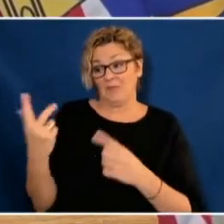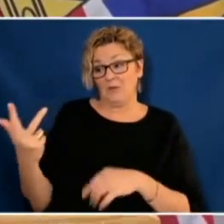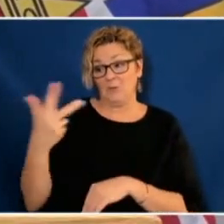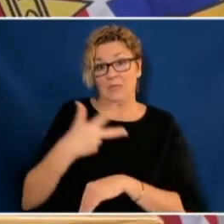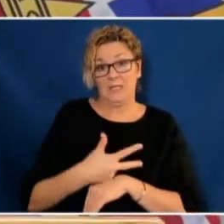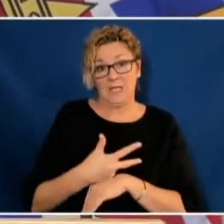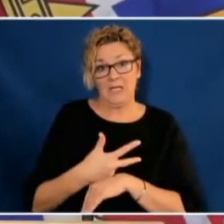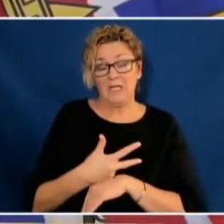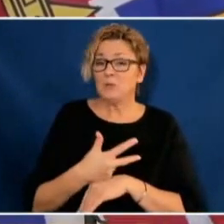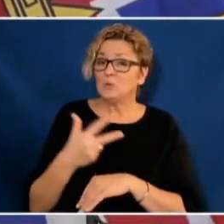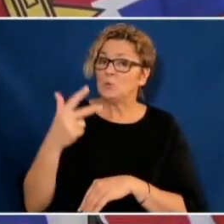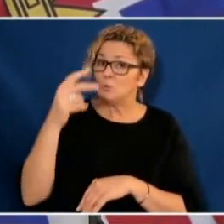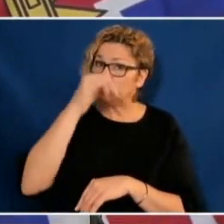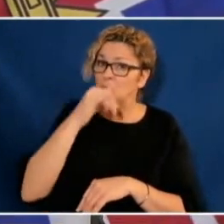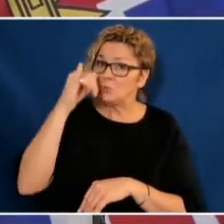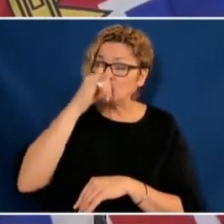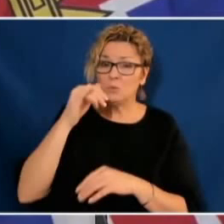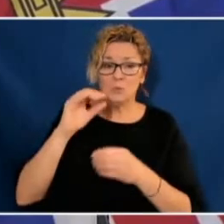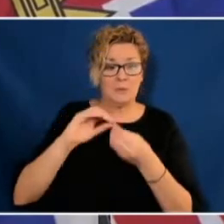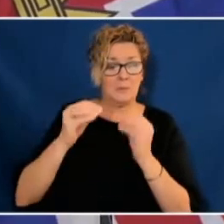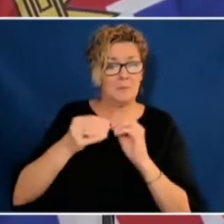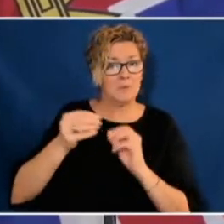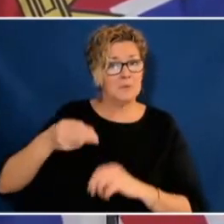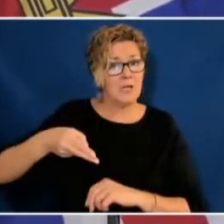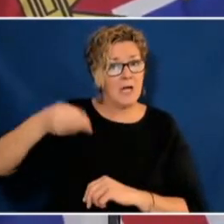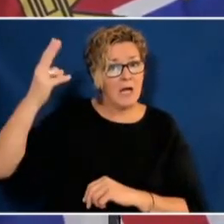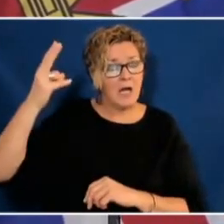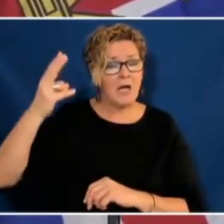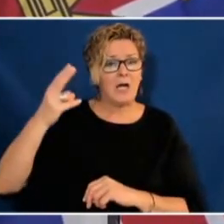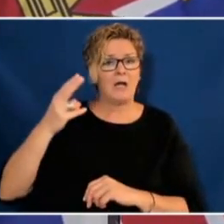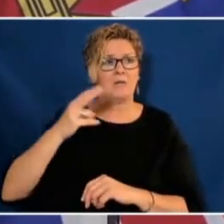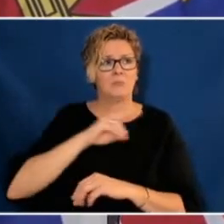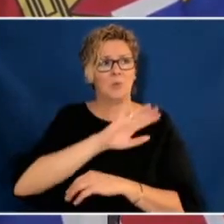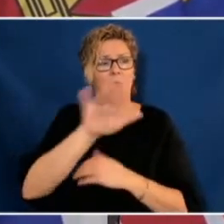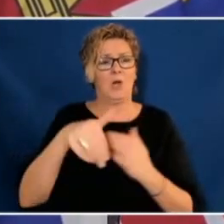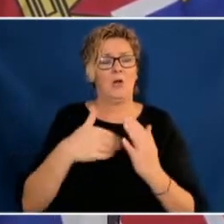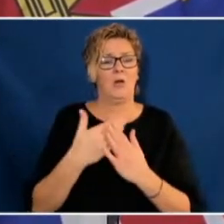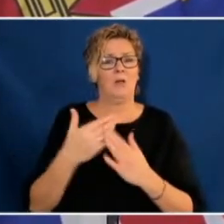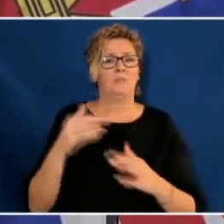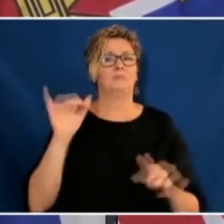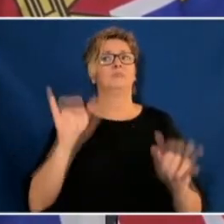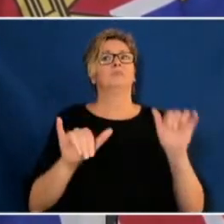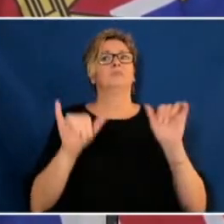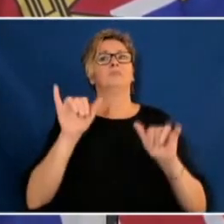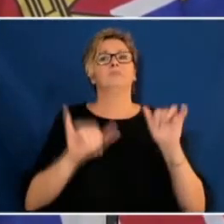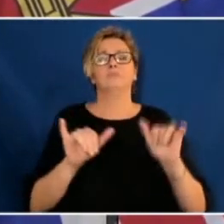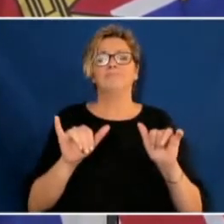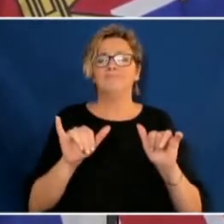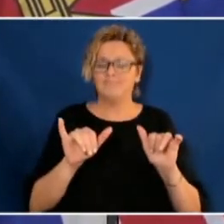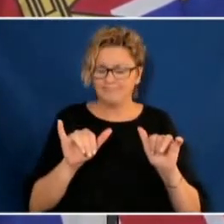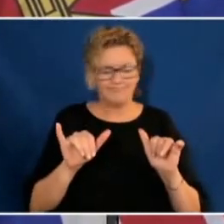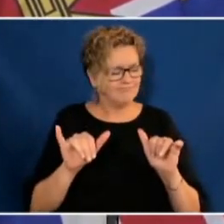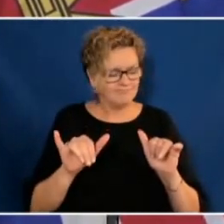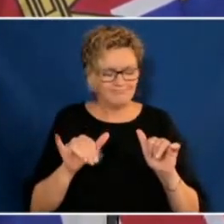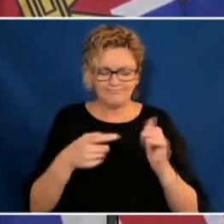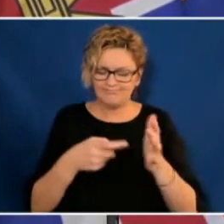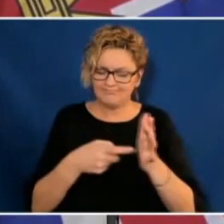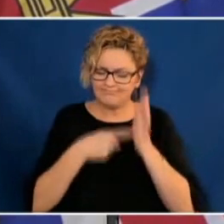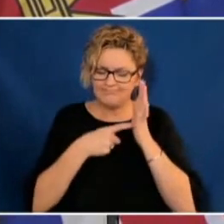ask that you please unmute your phones. You will not be audible until your name is called. First question today is from Von Palmer, Vancouver Sun.